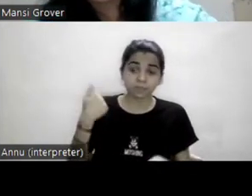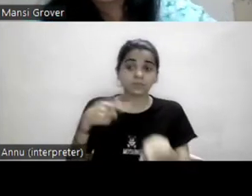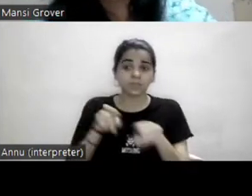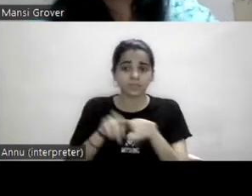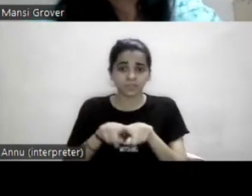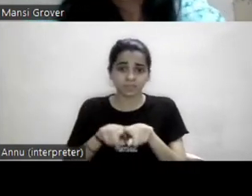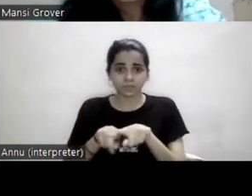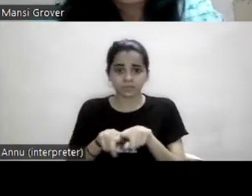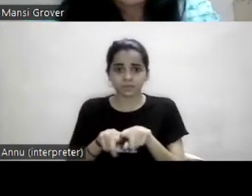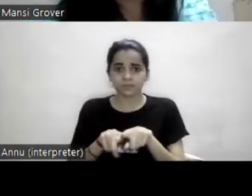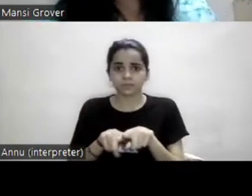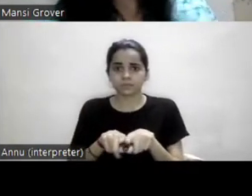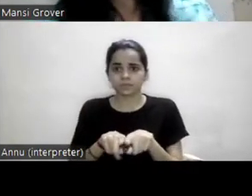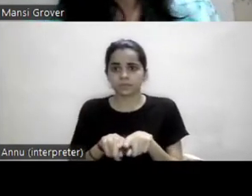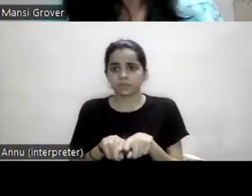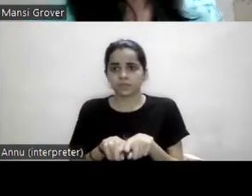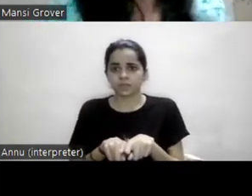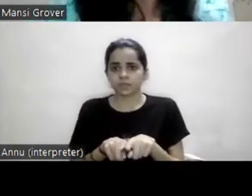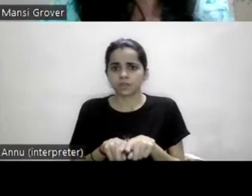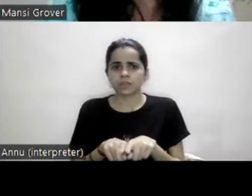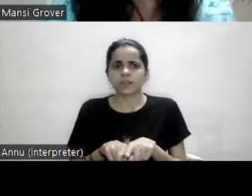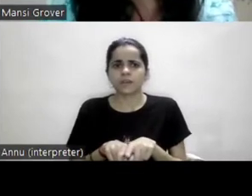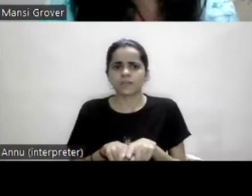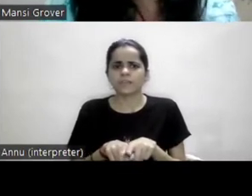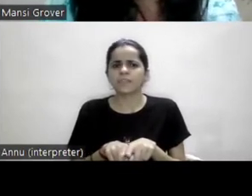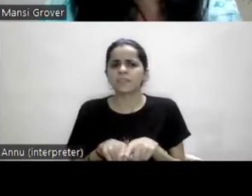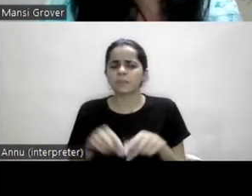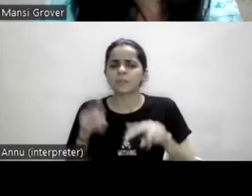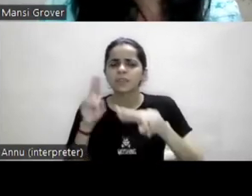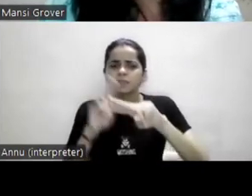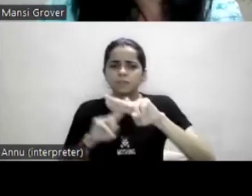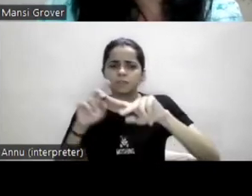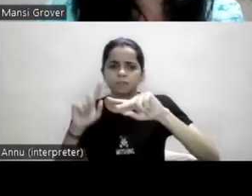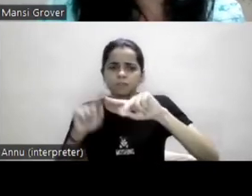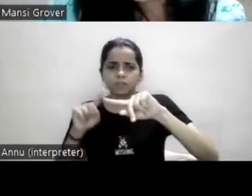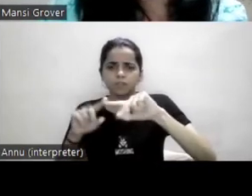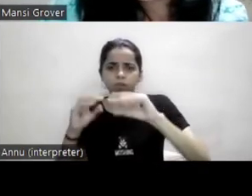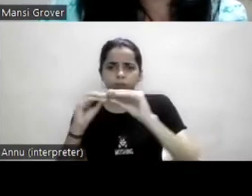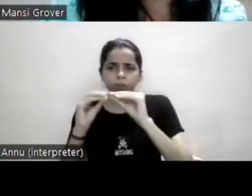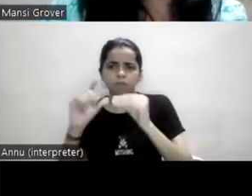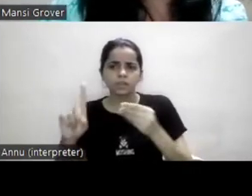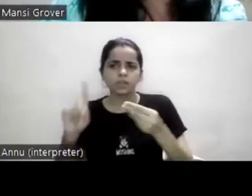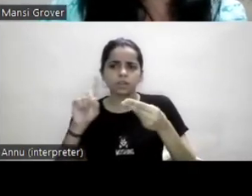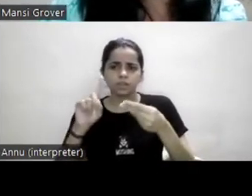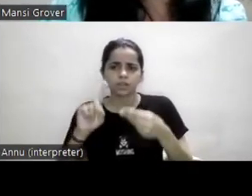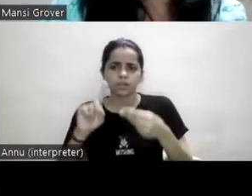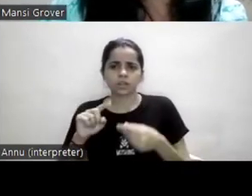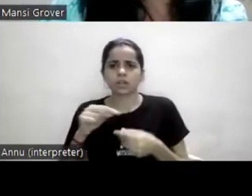of feeble-mindedness in India, if we talk about,